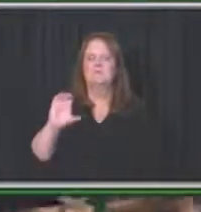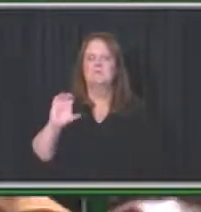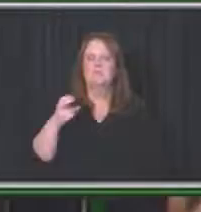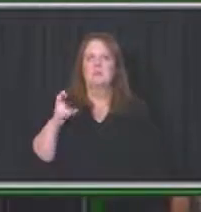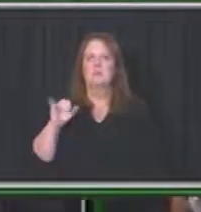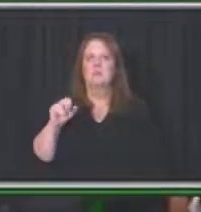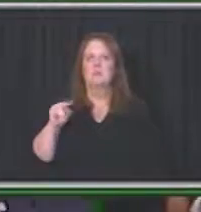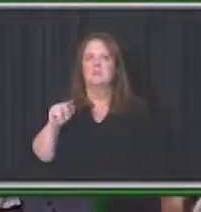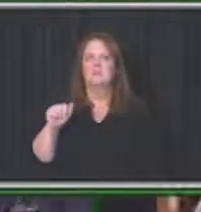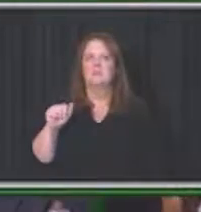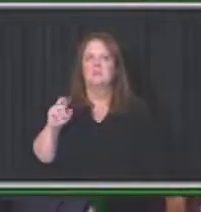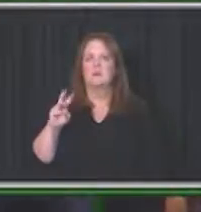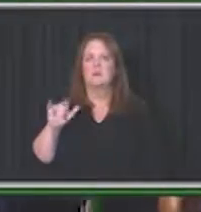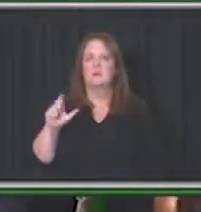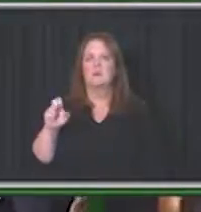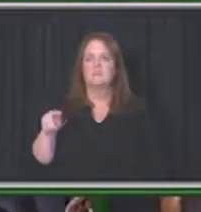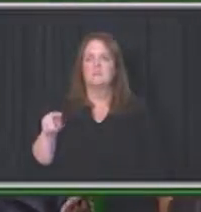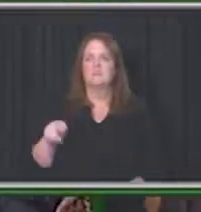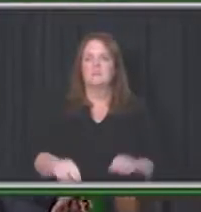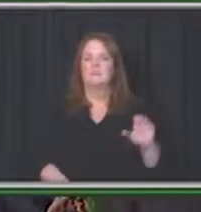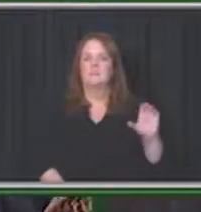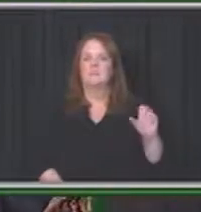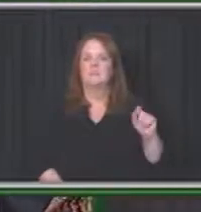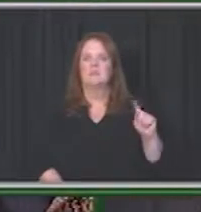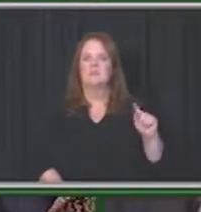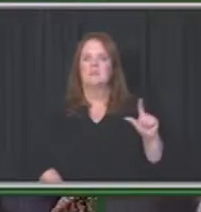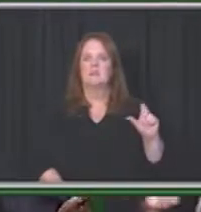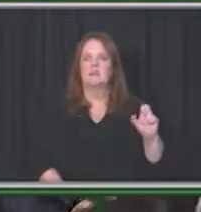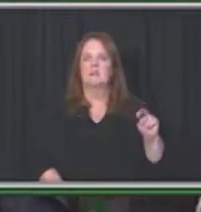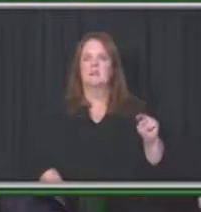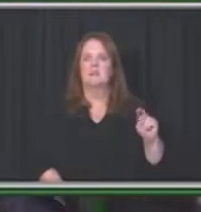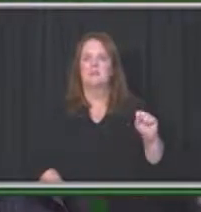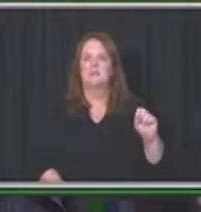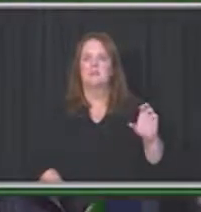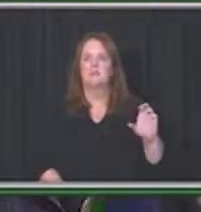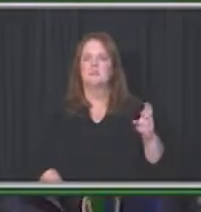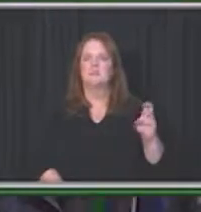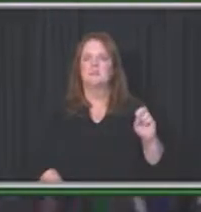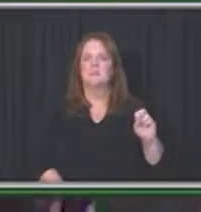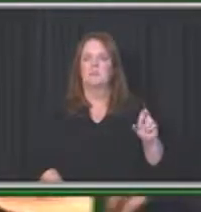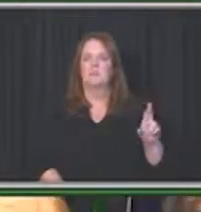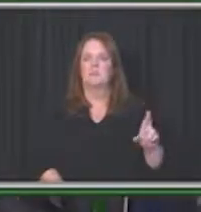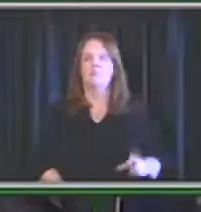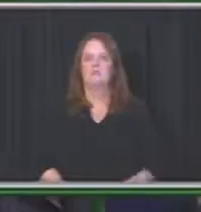Christina Wilson. Caitlin Schmucker.